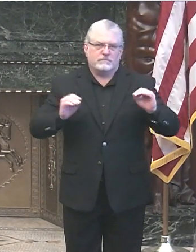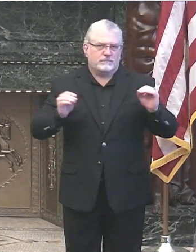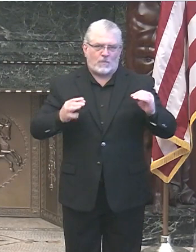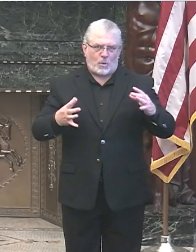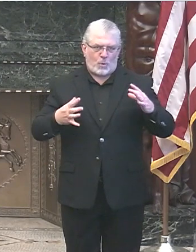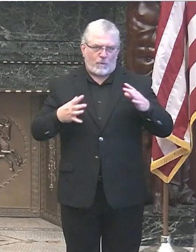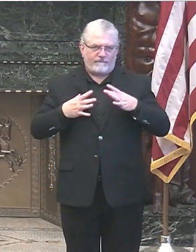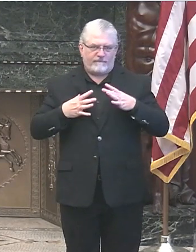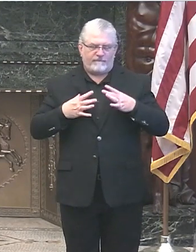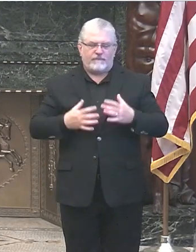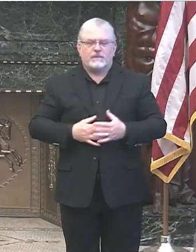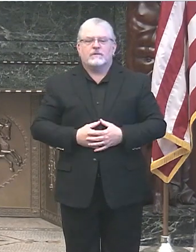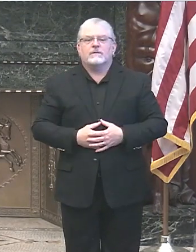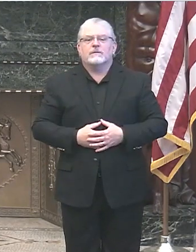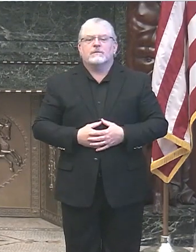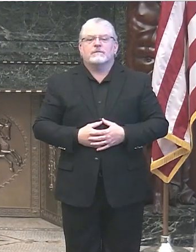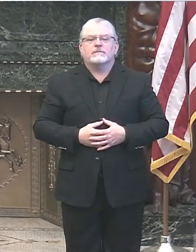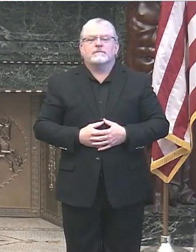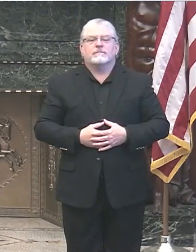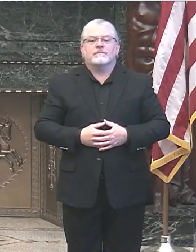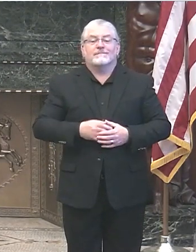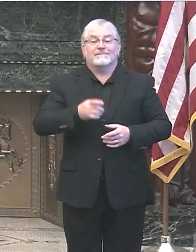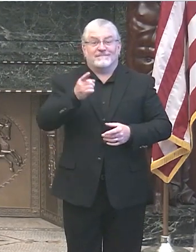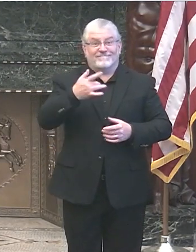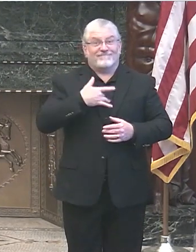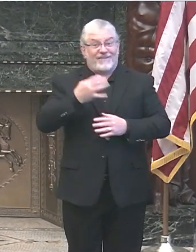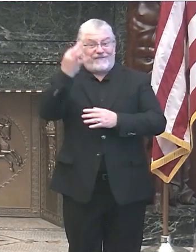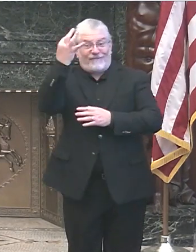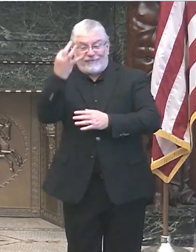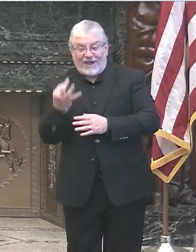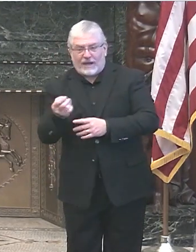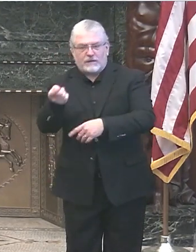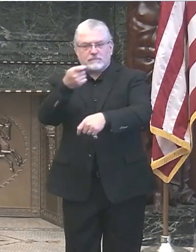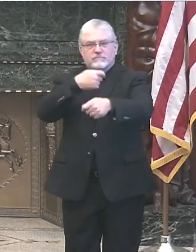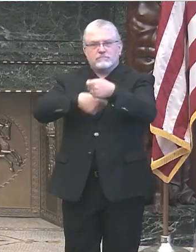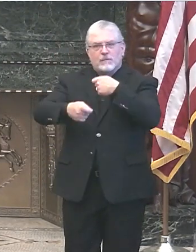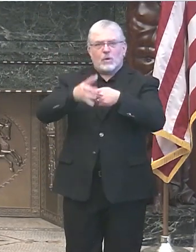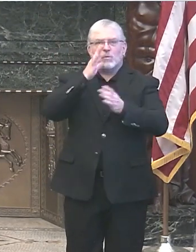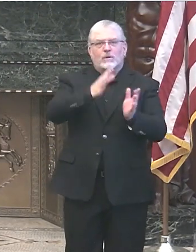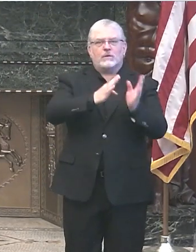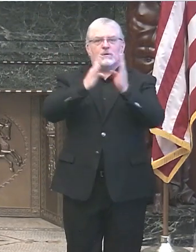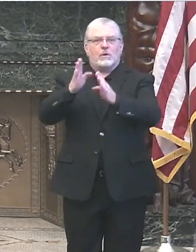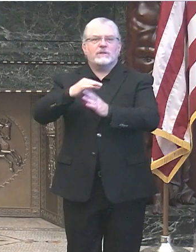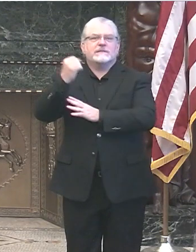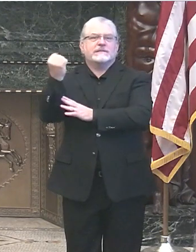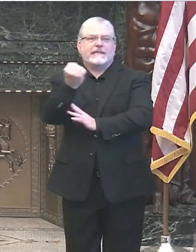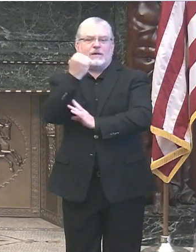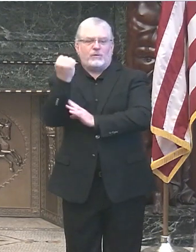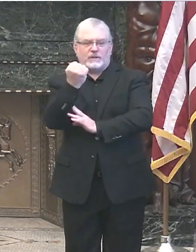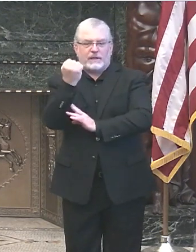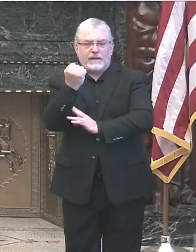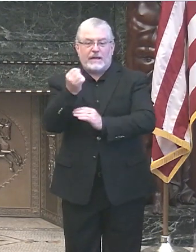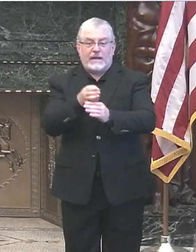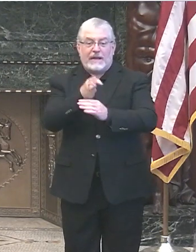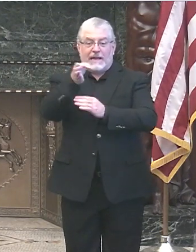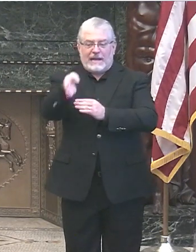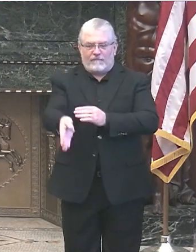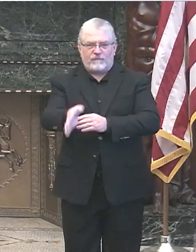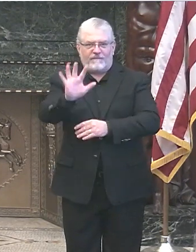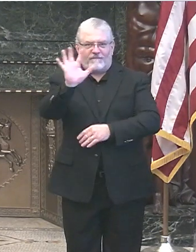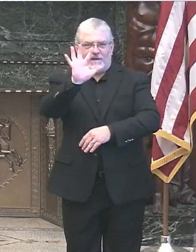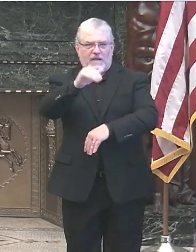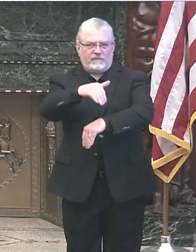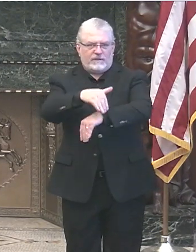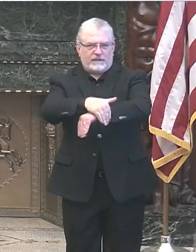Residents who have collection on Friday should set out their trash on Saturday evening after 5 p.m. for collection. Recycling collections